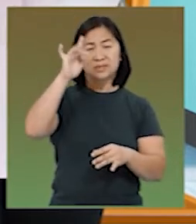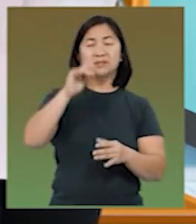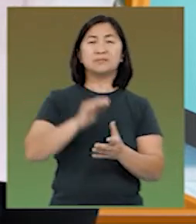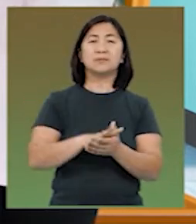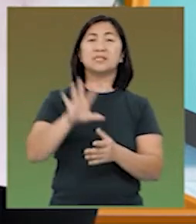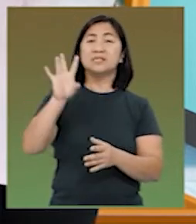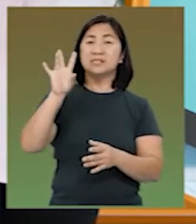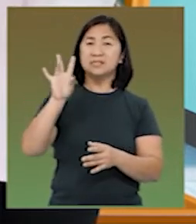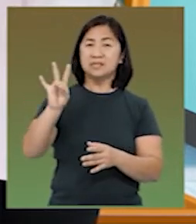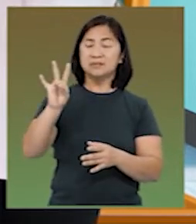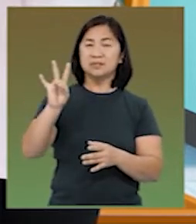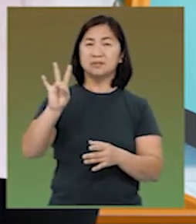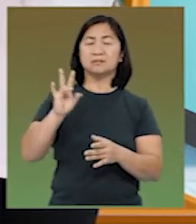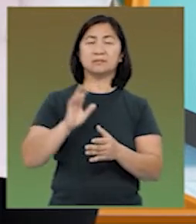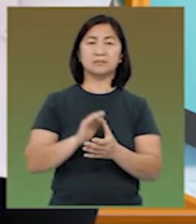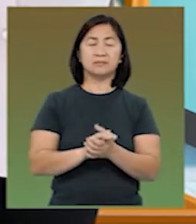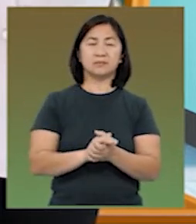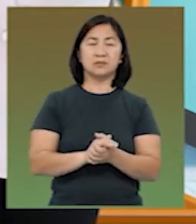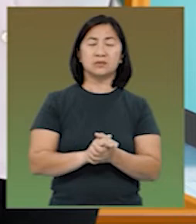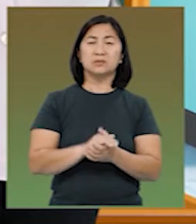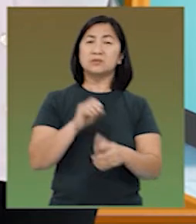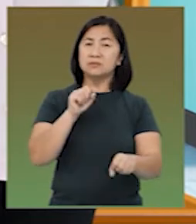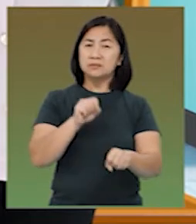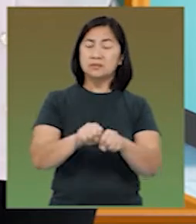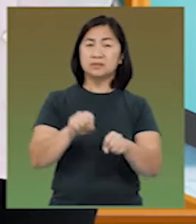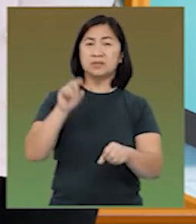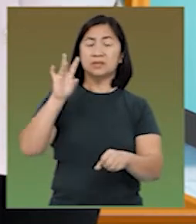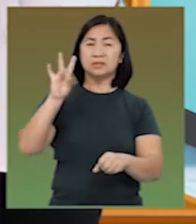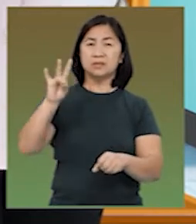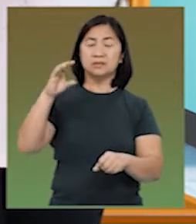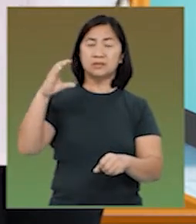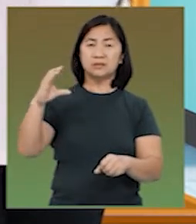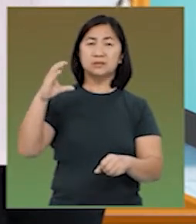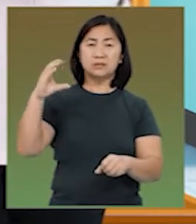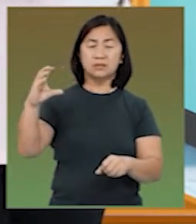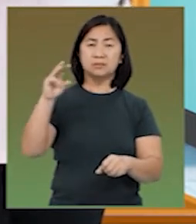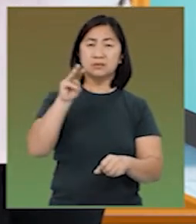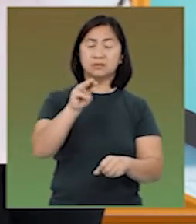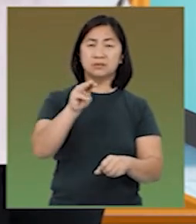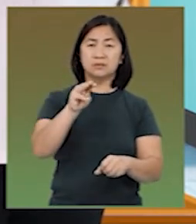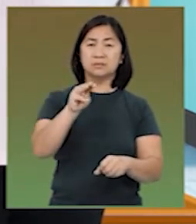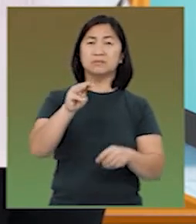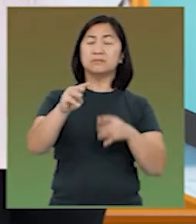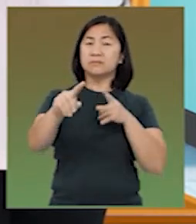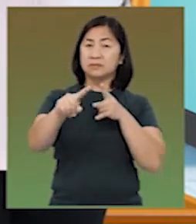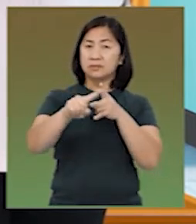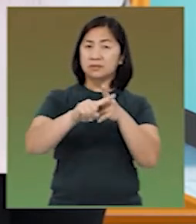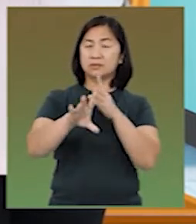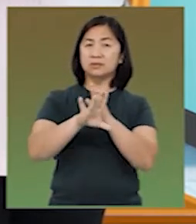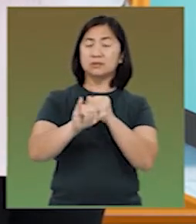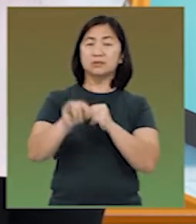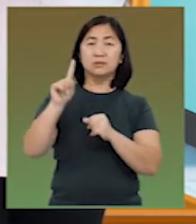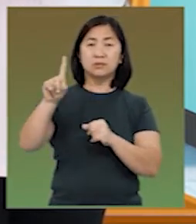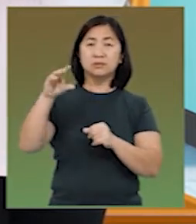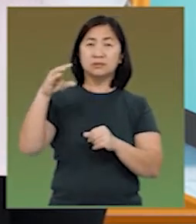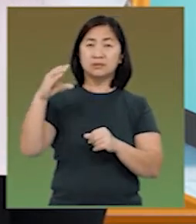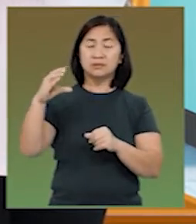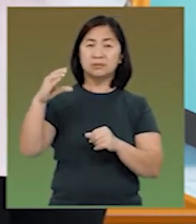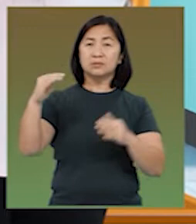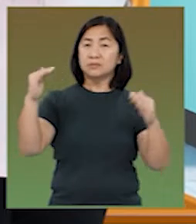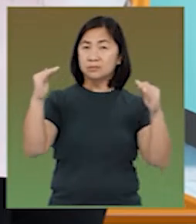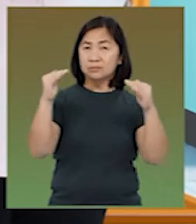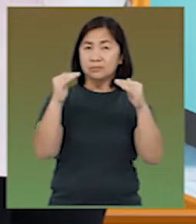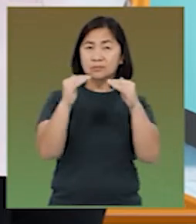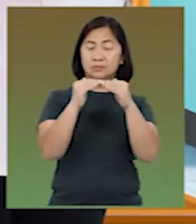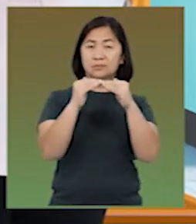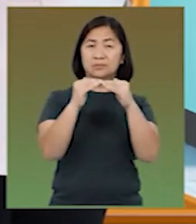mahusay, 7. Kaya, 700 centimeters divided by 100